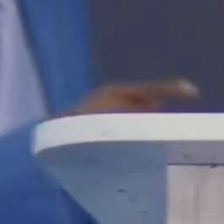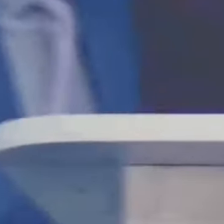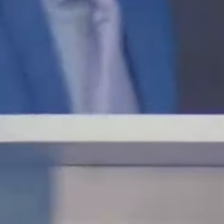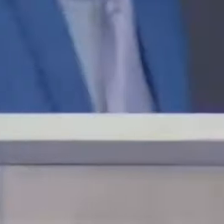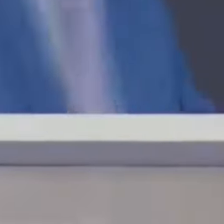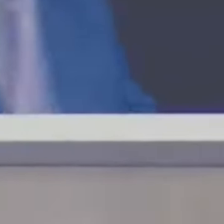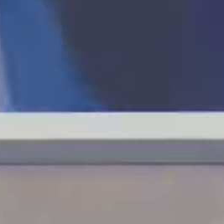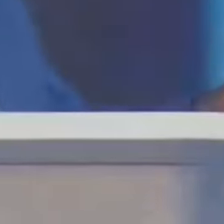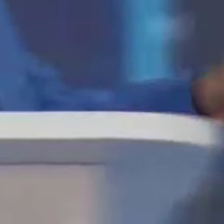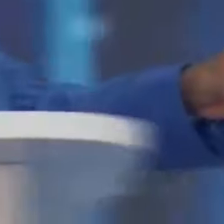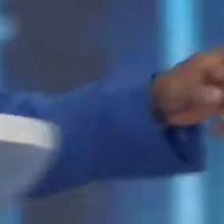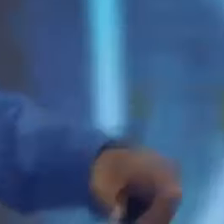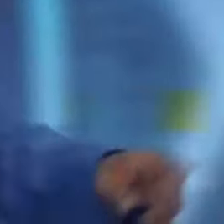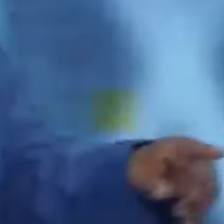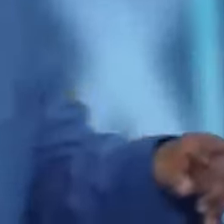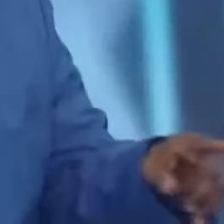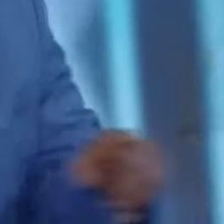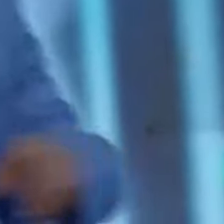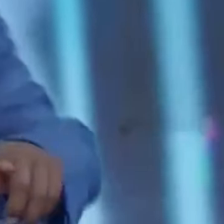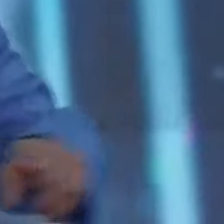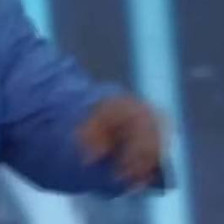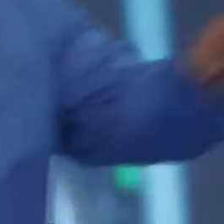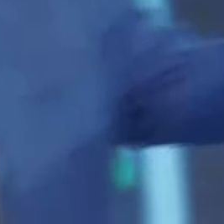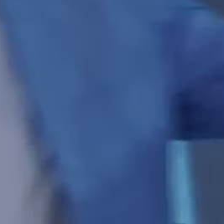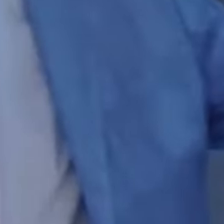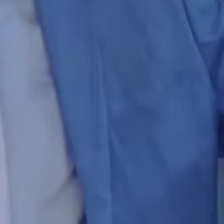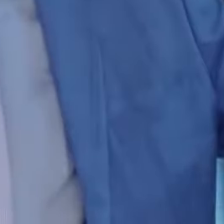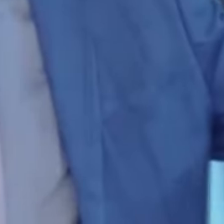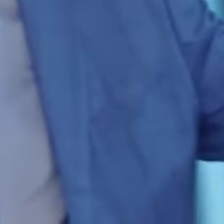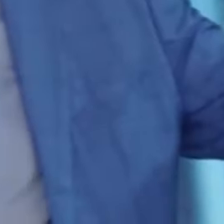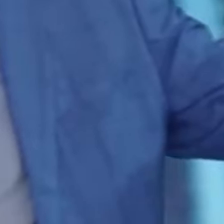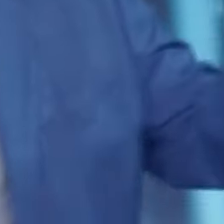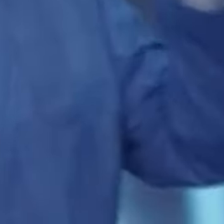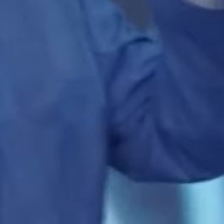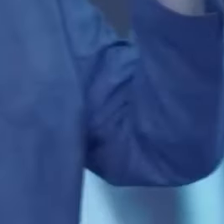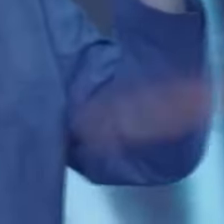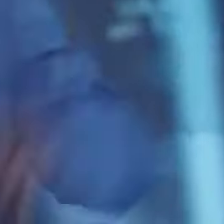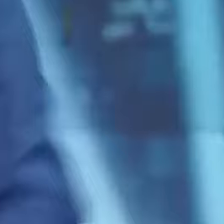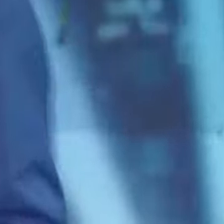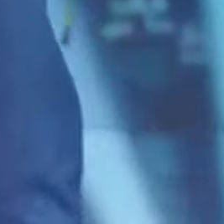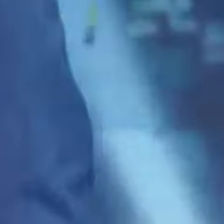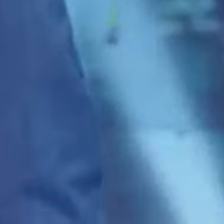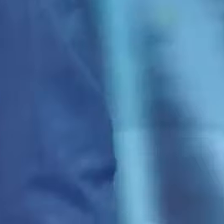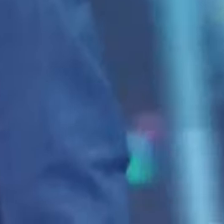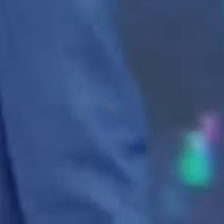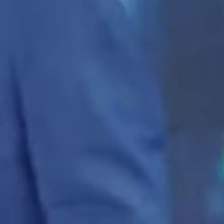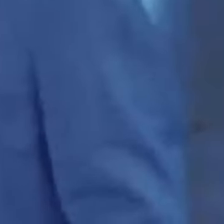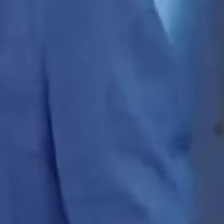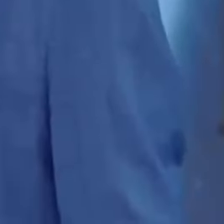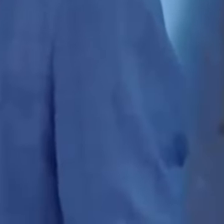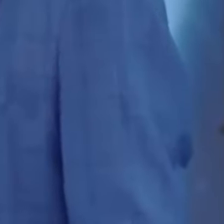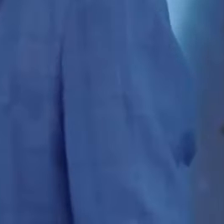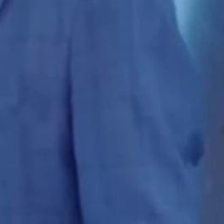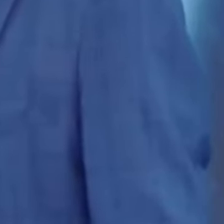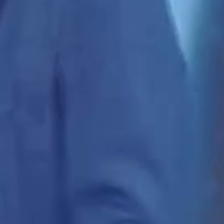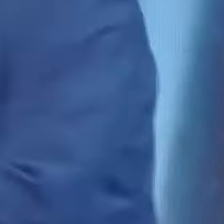yes, you failed when you were to have debate at school. Okay, you failed when you went